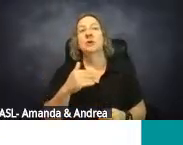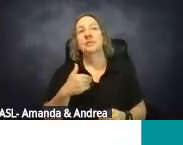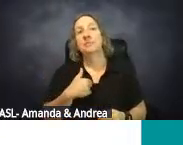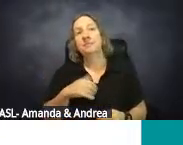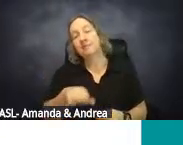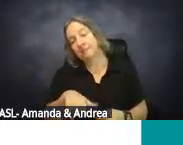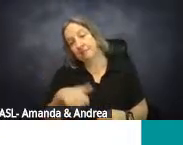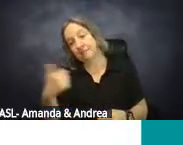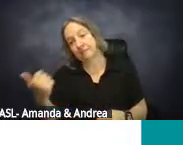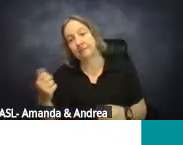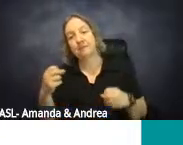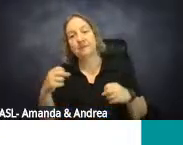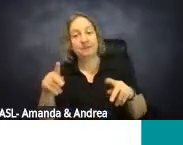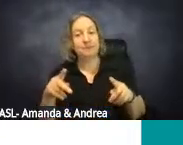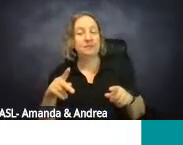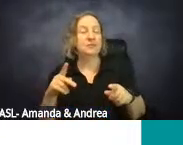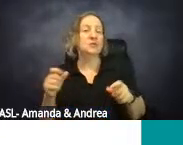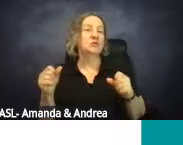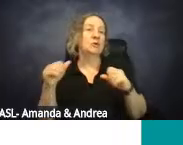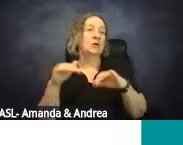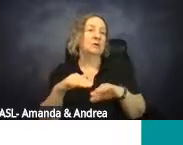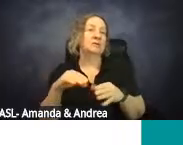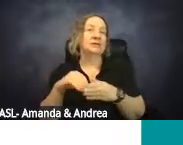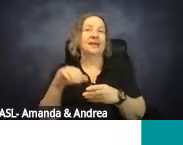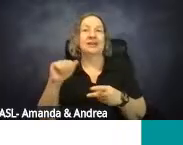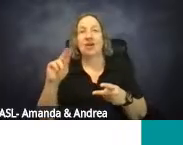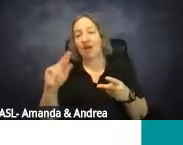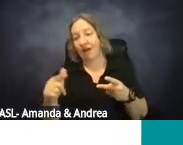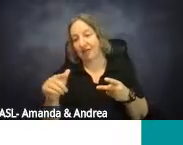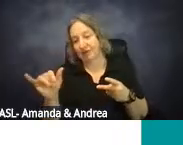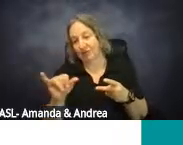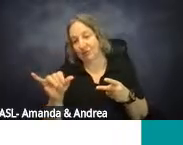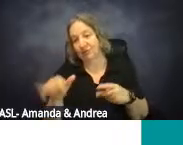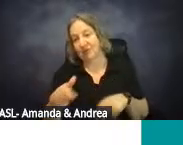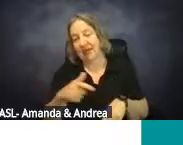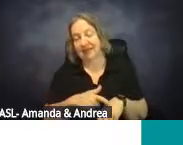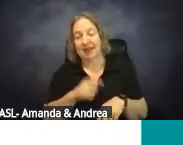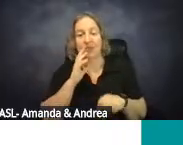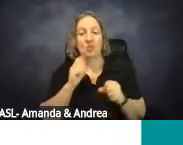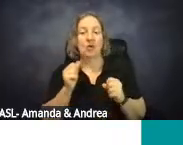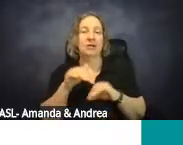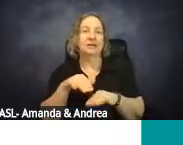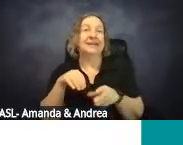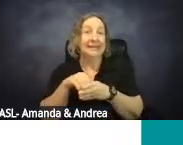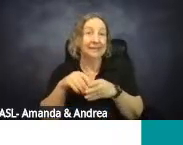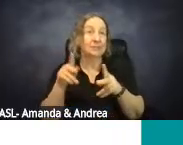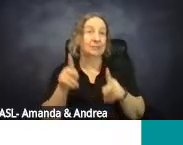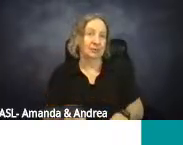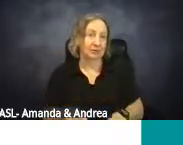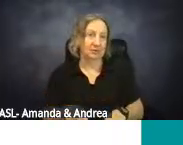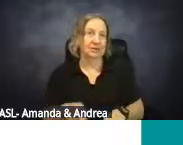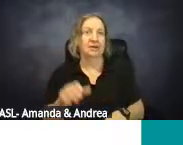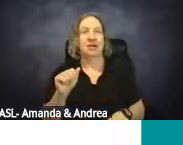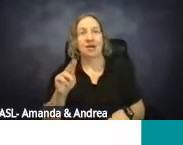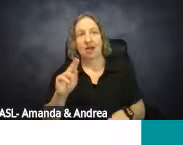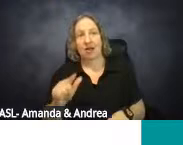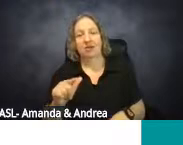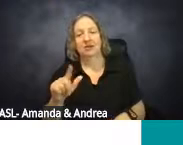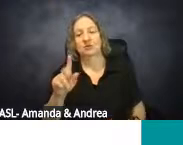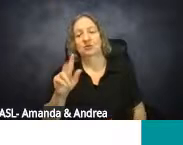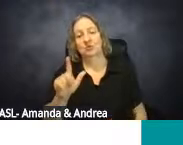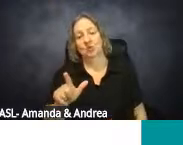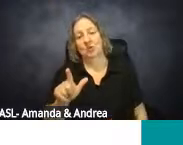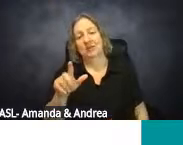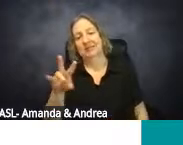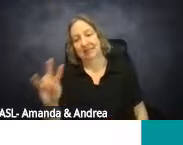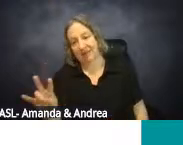another opportunity to gather in August. That time we're going to get together in person in August 27th.